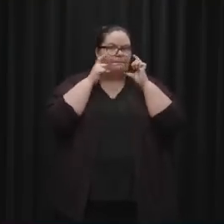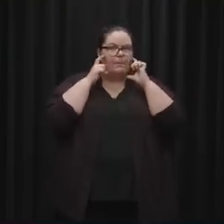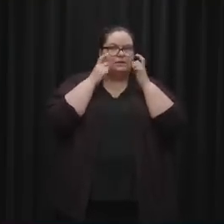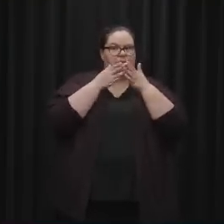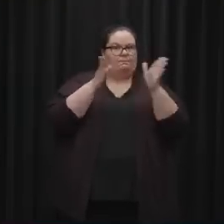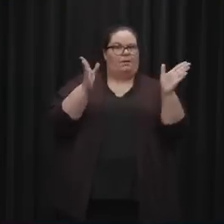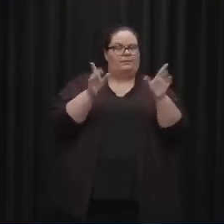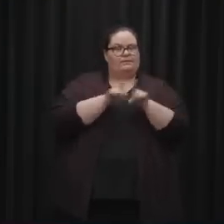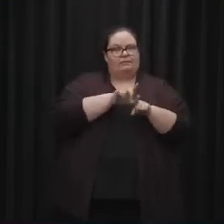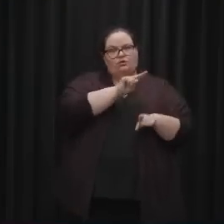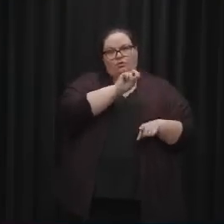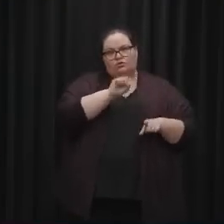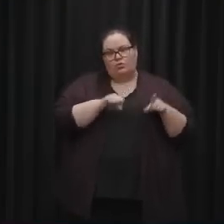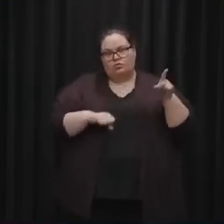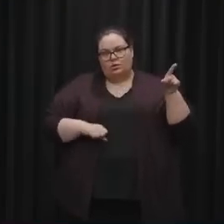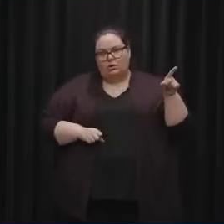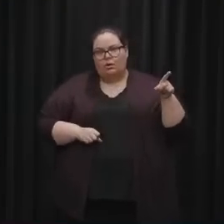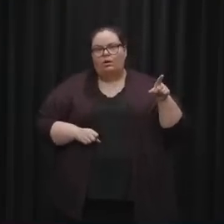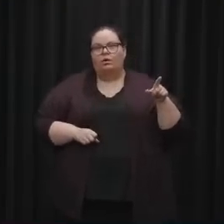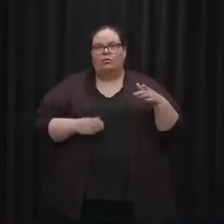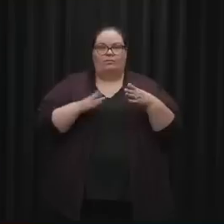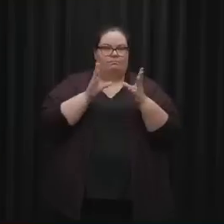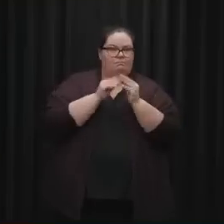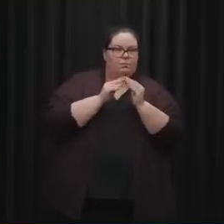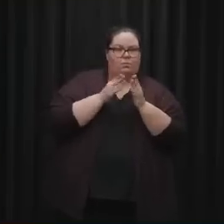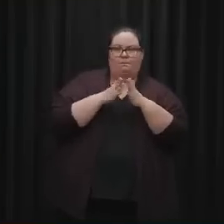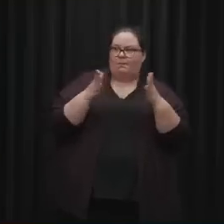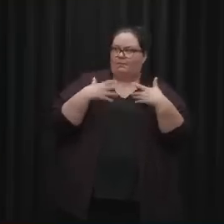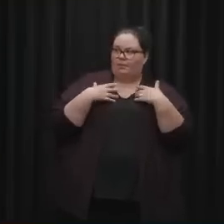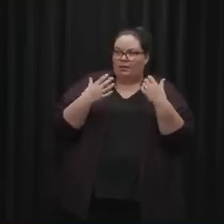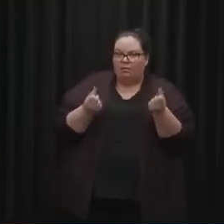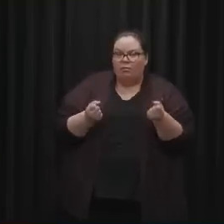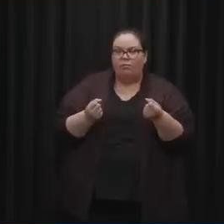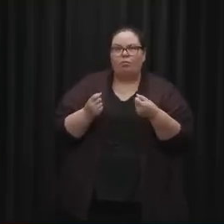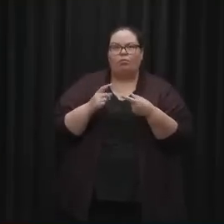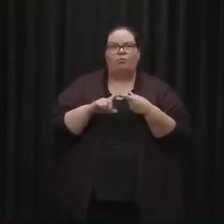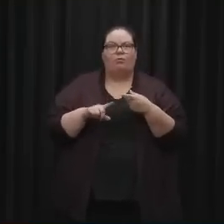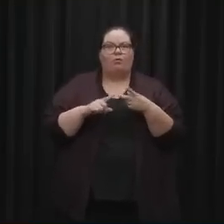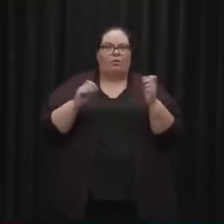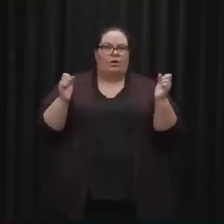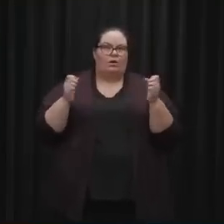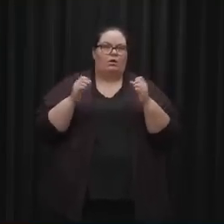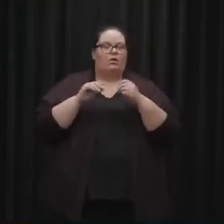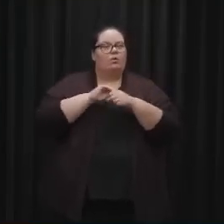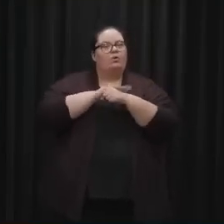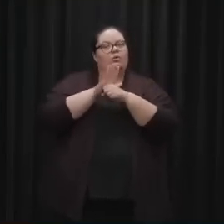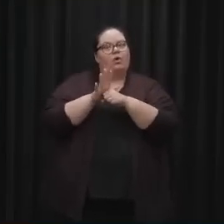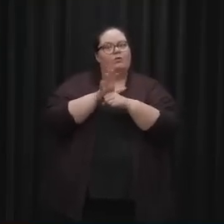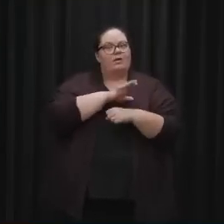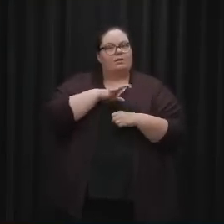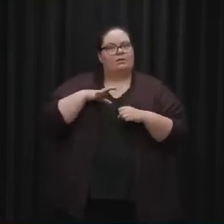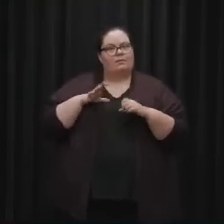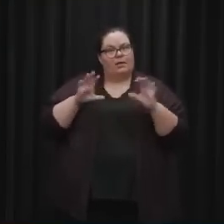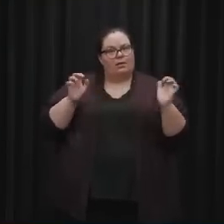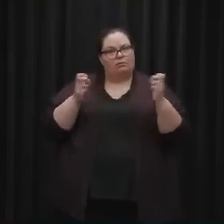as I mentioned this morning, we've had meetings with public health, and we met as a cabinet and COVID cabinet committee.